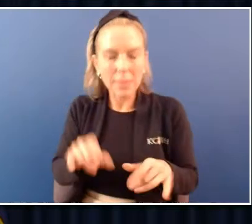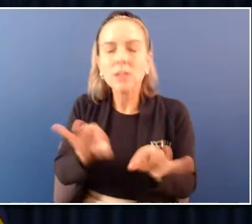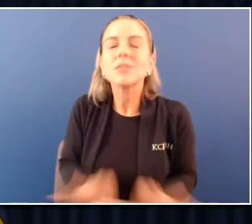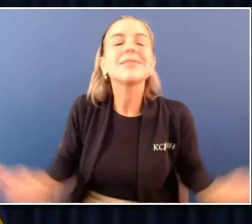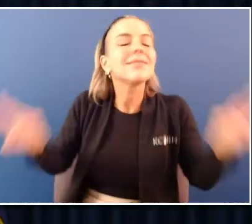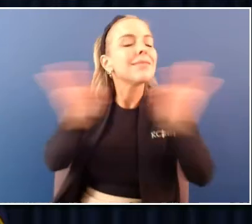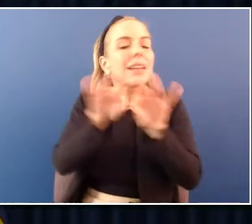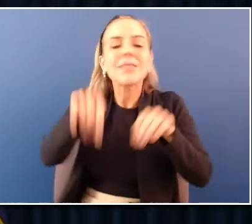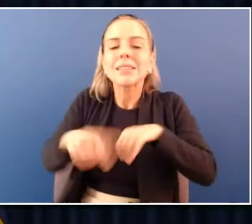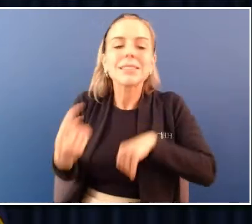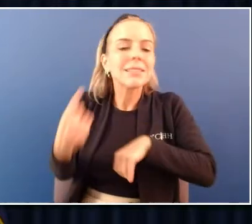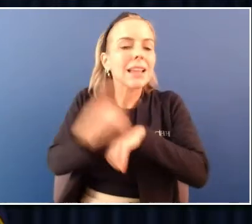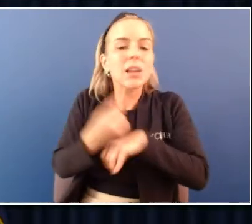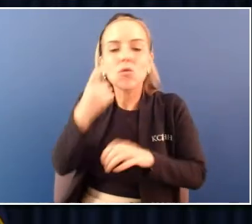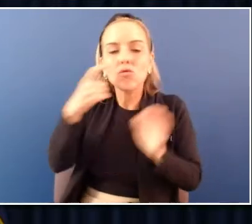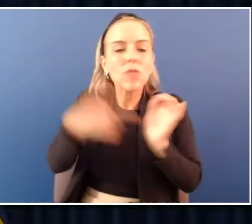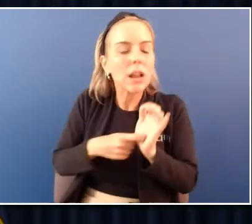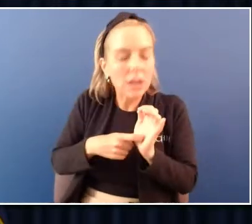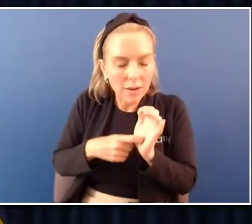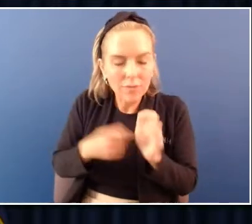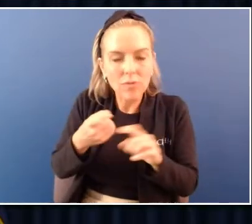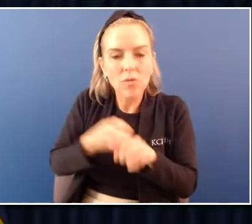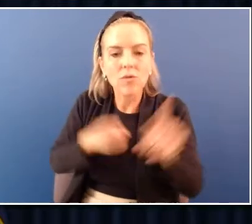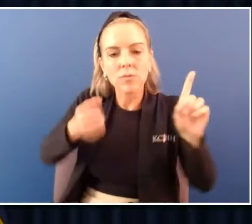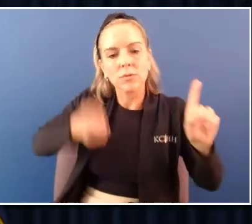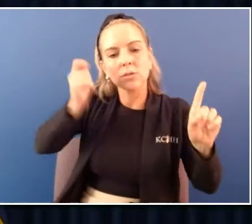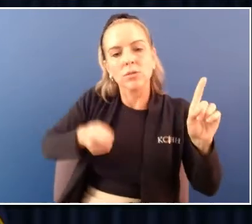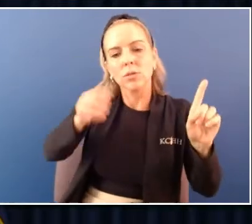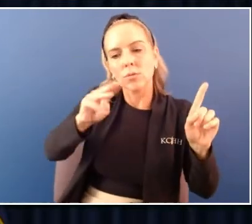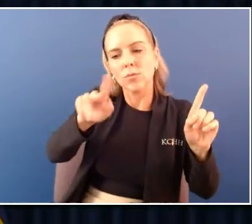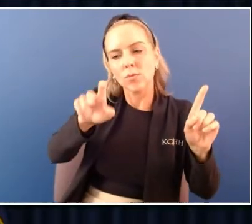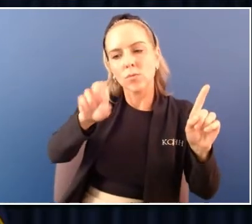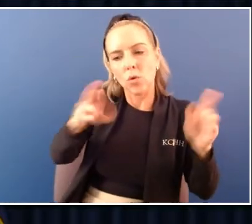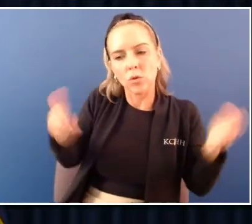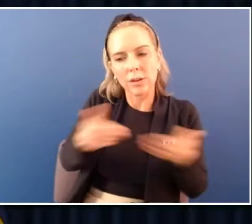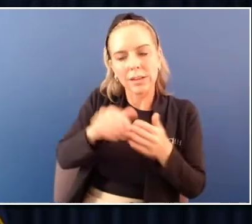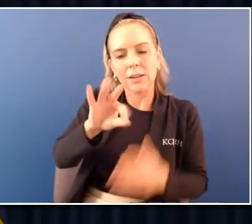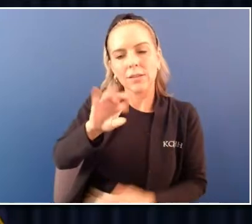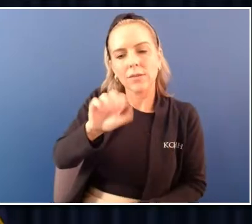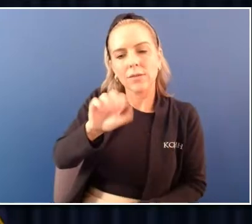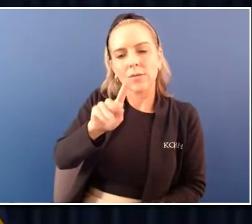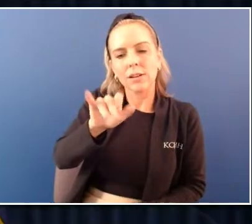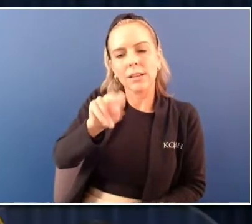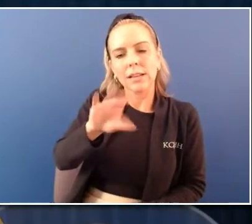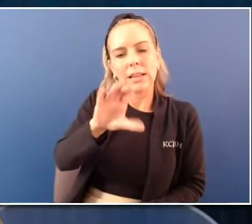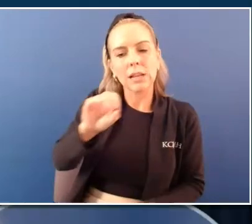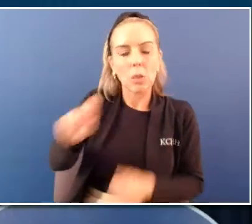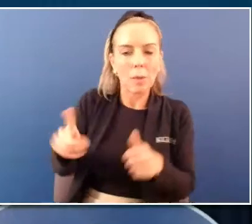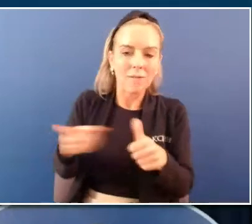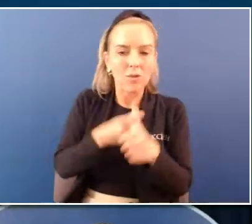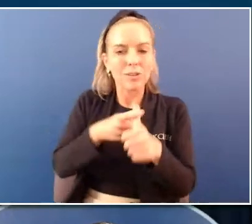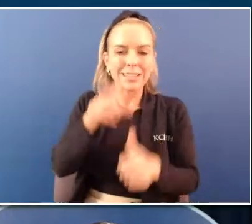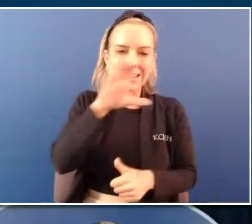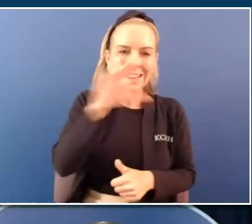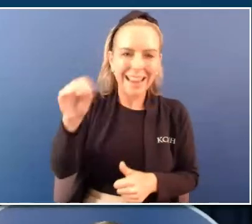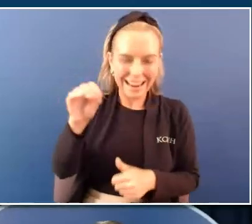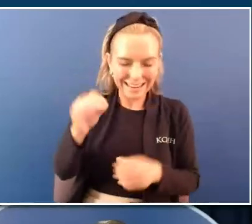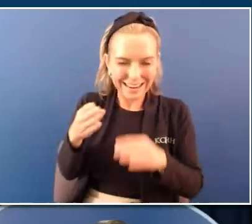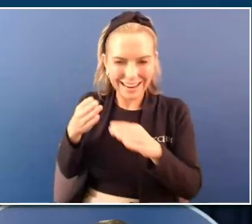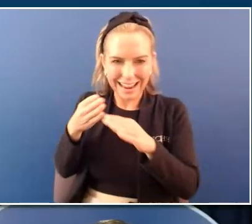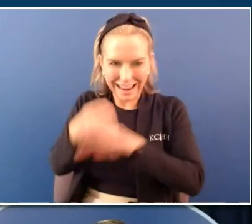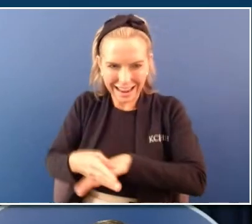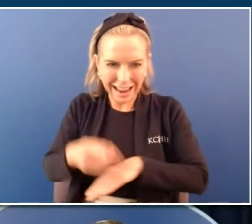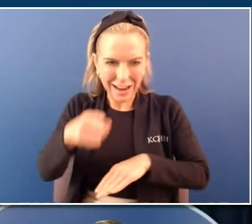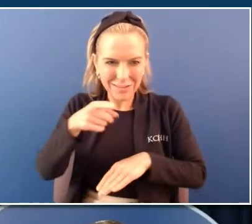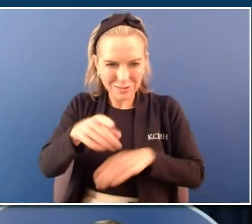was also recognized by Judge Mueller right here in Franklin County, who became the first county after we made this